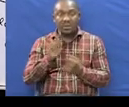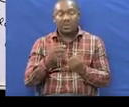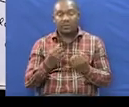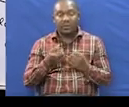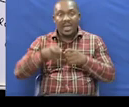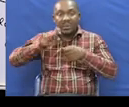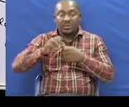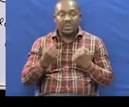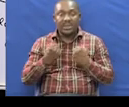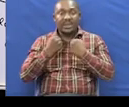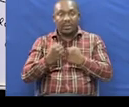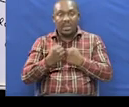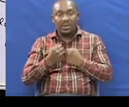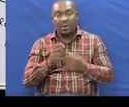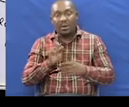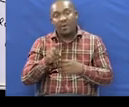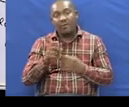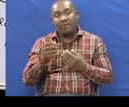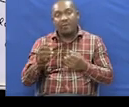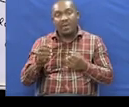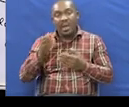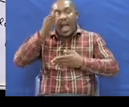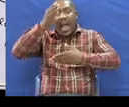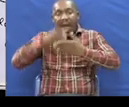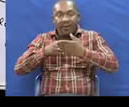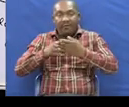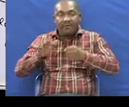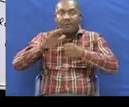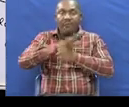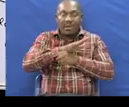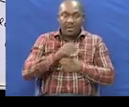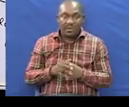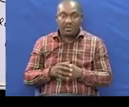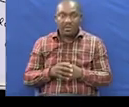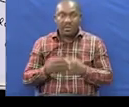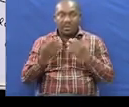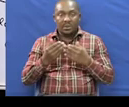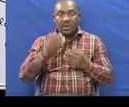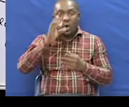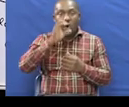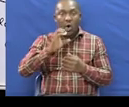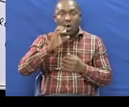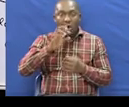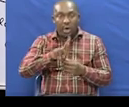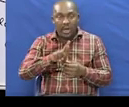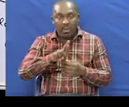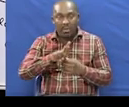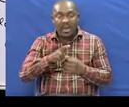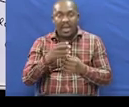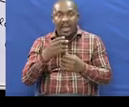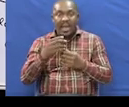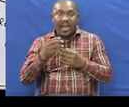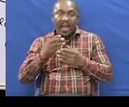stable than d4 electrons. That is for the case of chromium. When you come to copper,